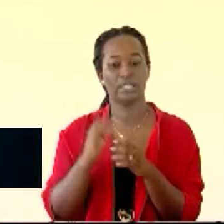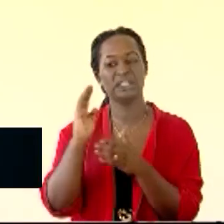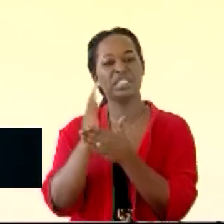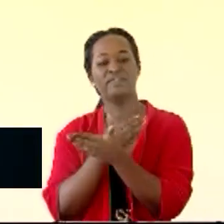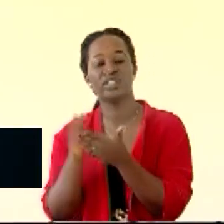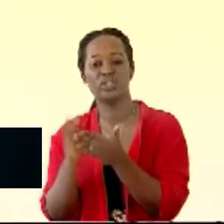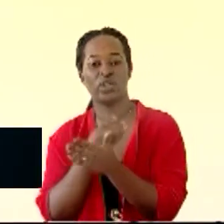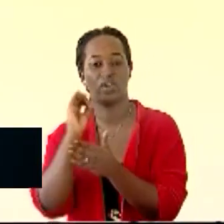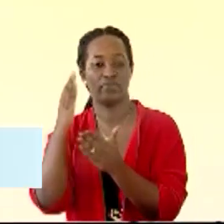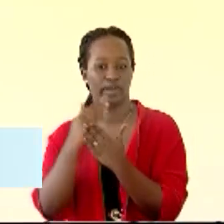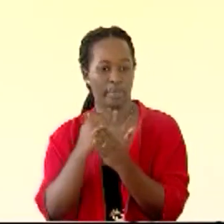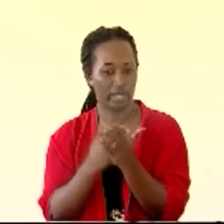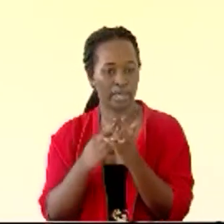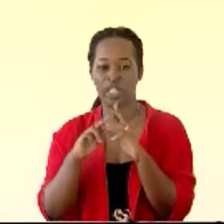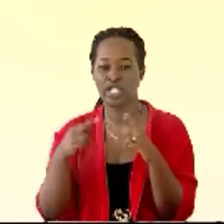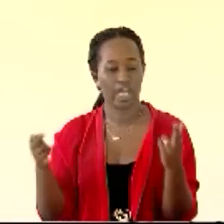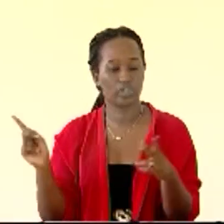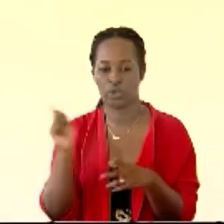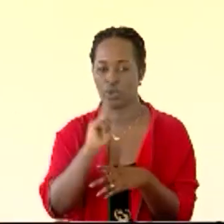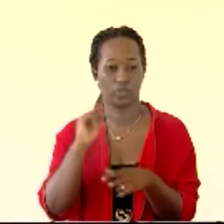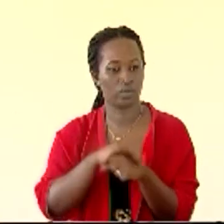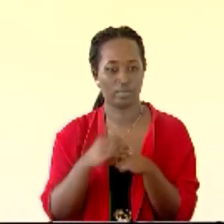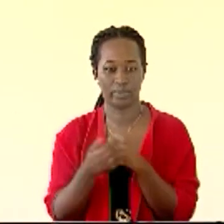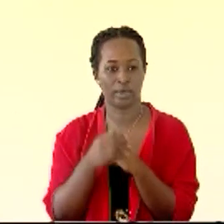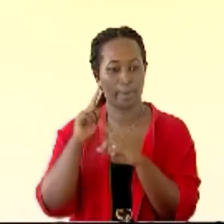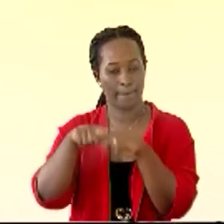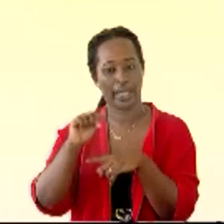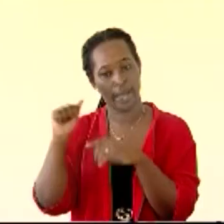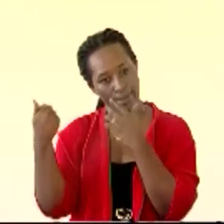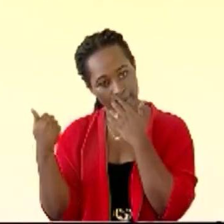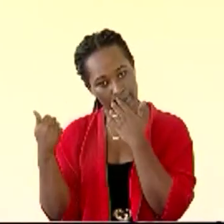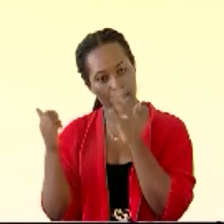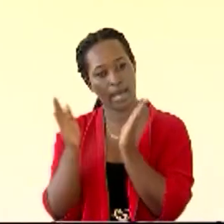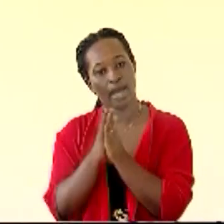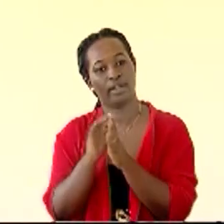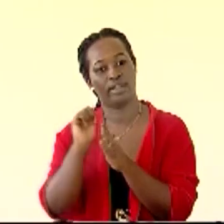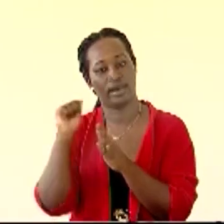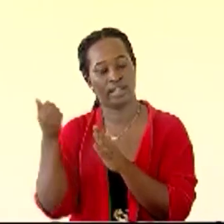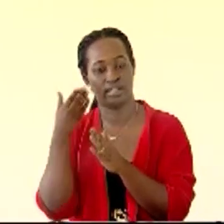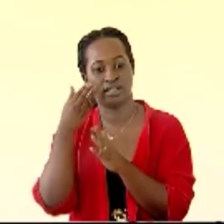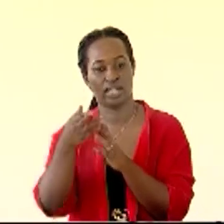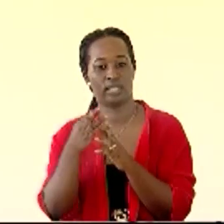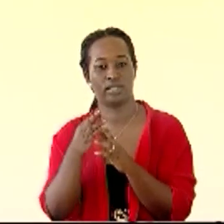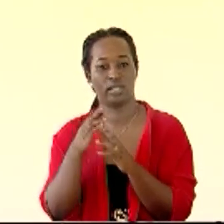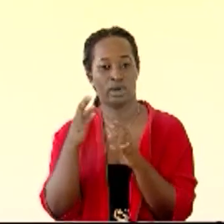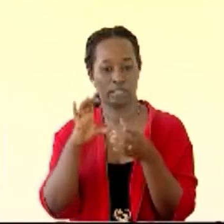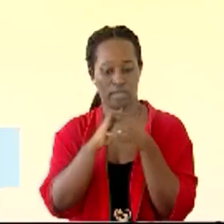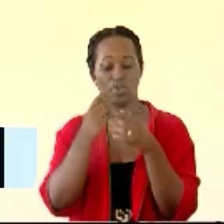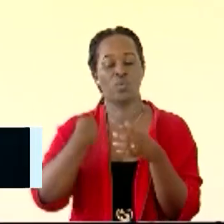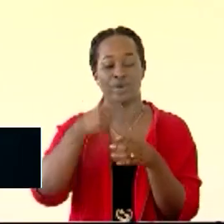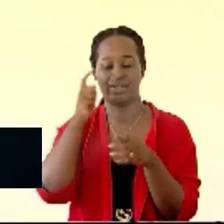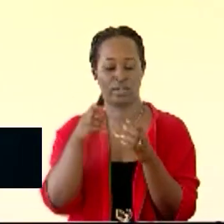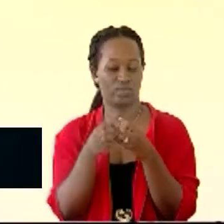of labor. Reactions are not going to mix up, while others are oxidation and others are reduction. We need to separate them.